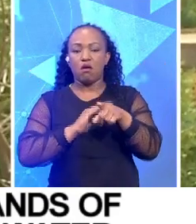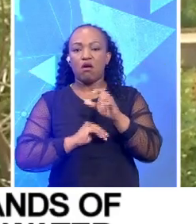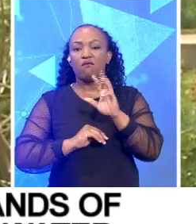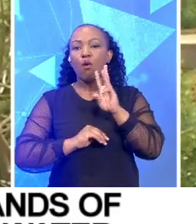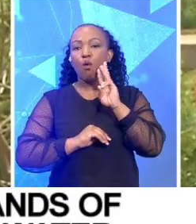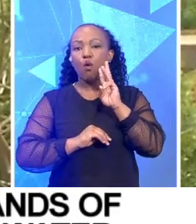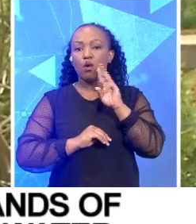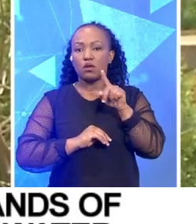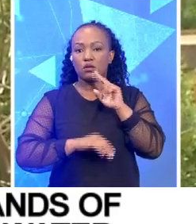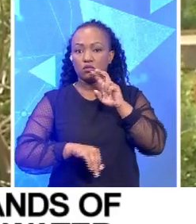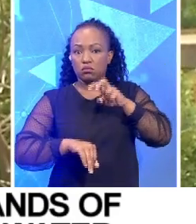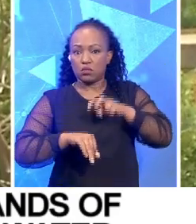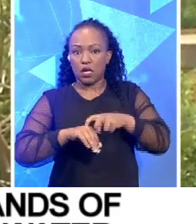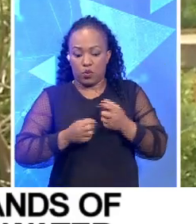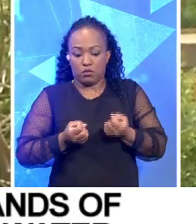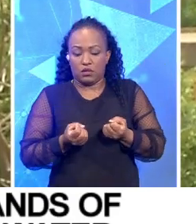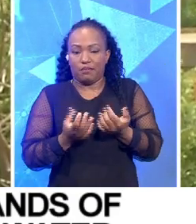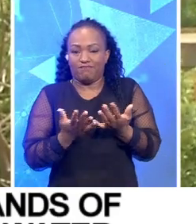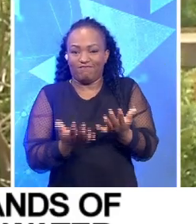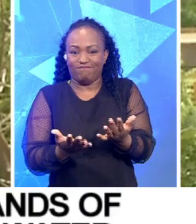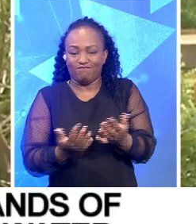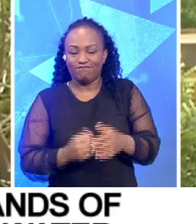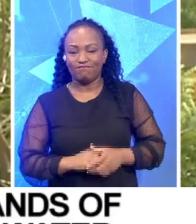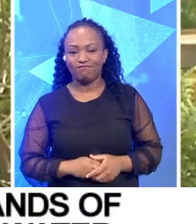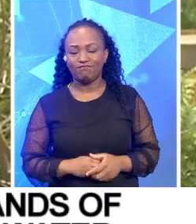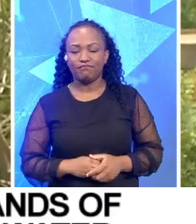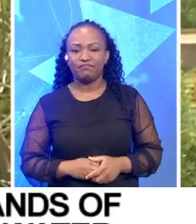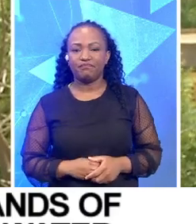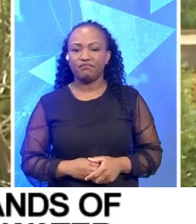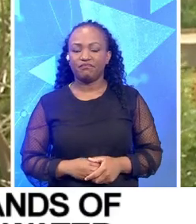that we are able to supply. We do